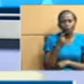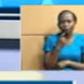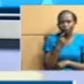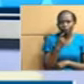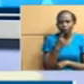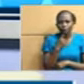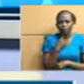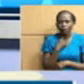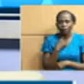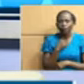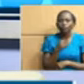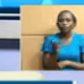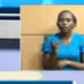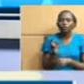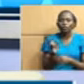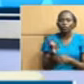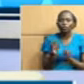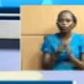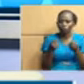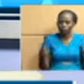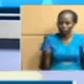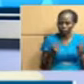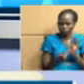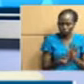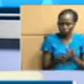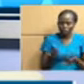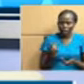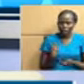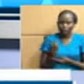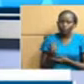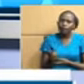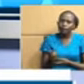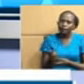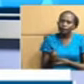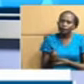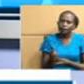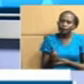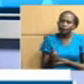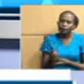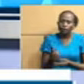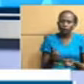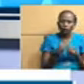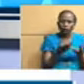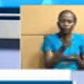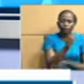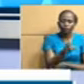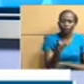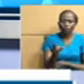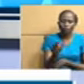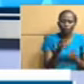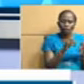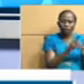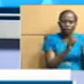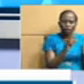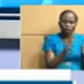said in the Observer that USAID had availed money to give individuals between 100,000